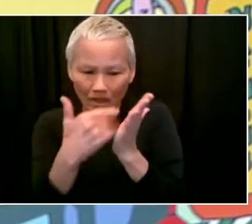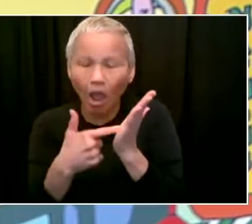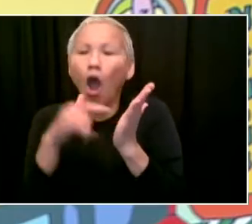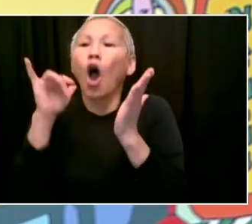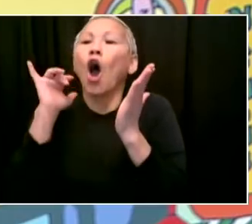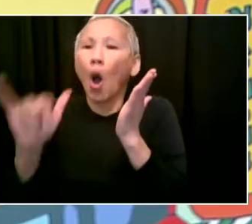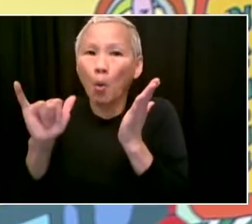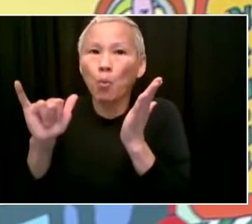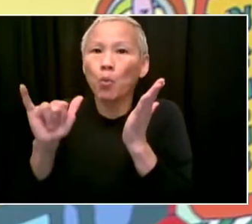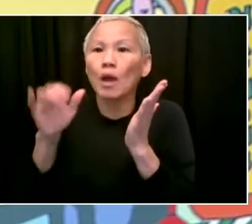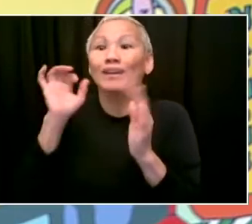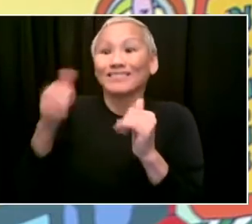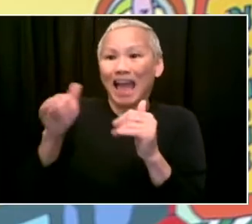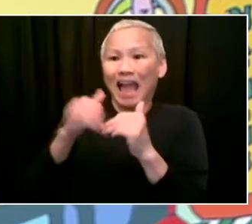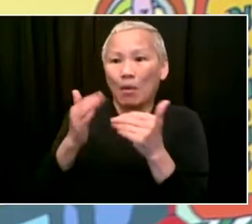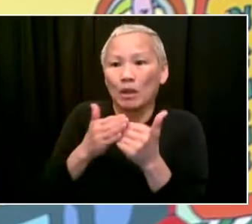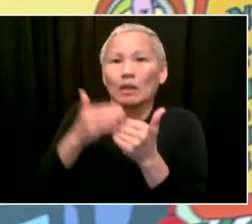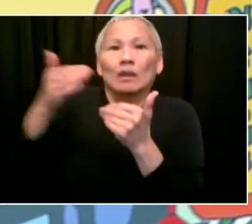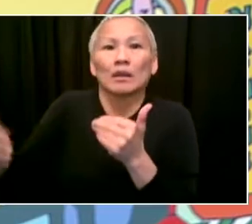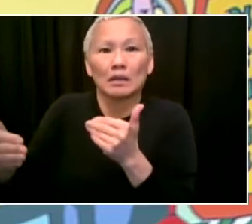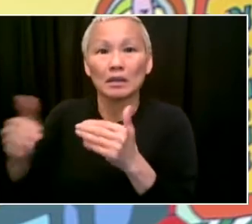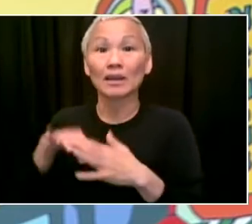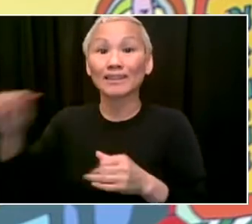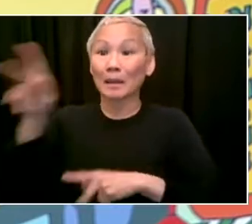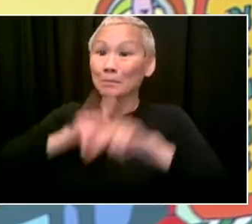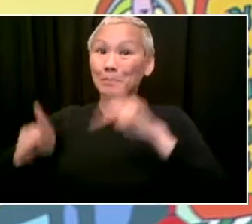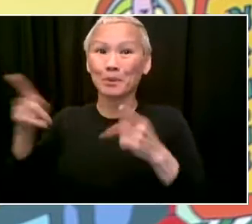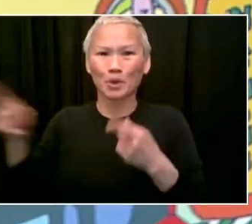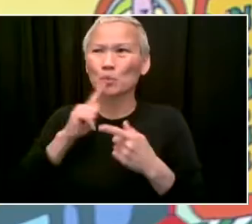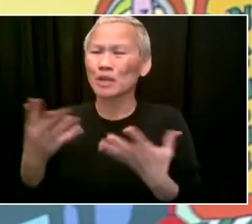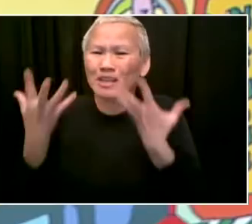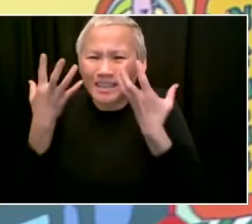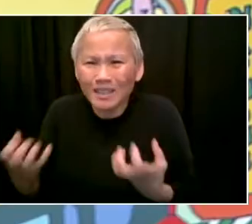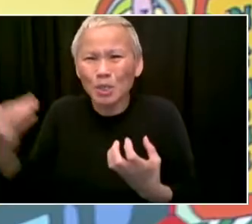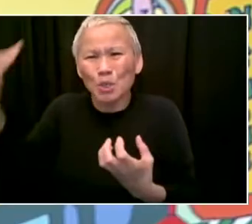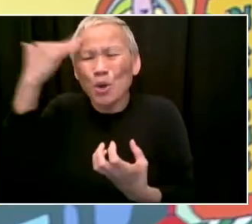serious decision. I don't think they're being given enough yet. Go ahead, Dave.